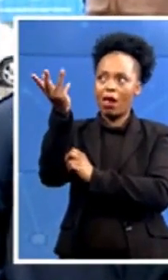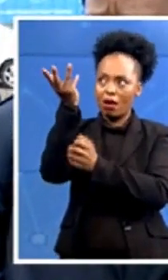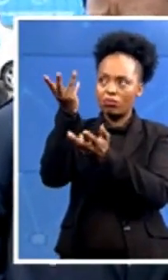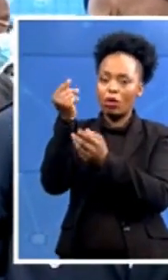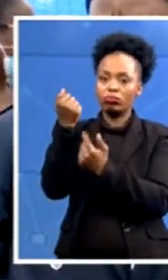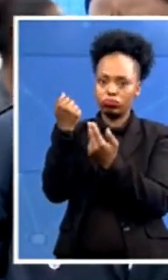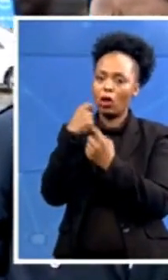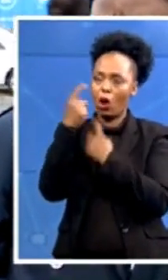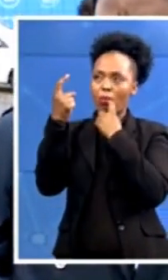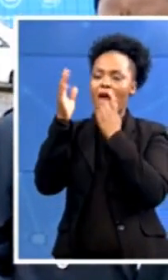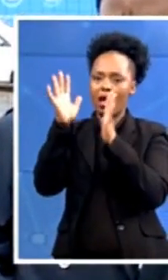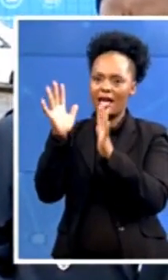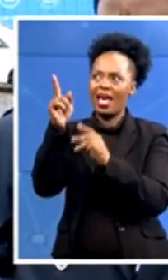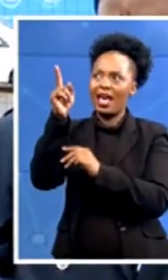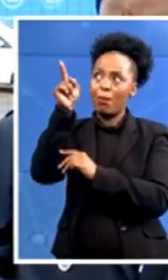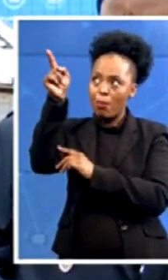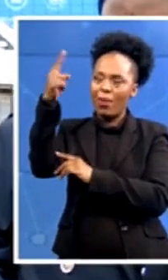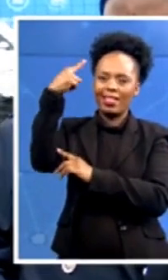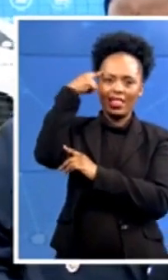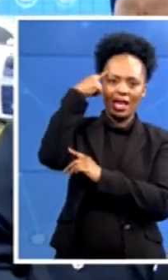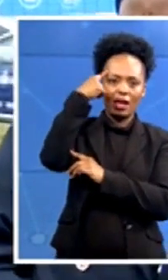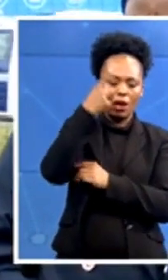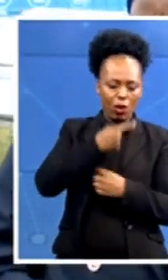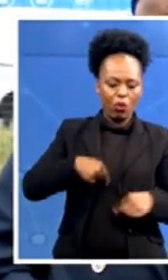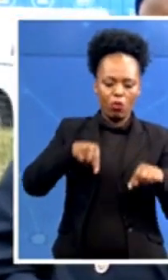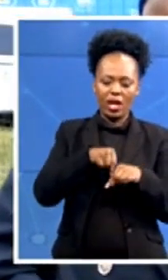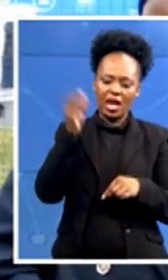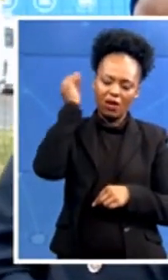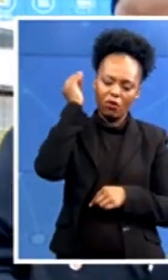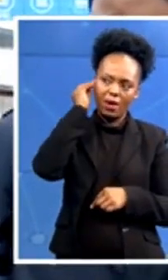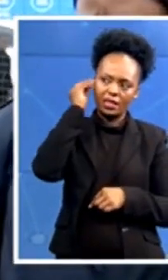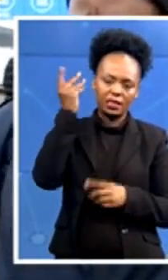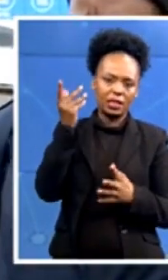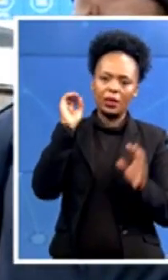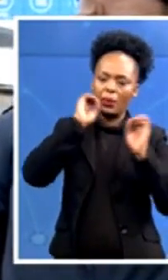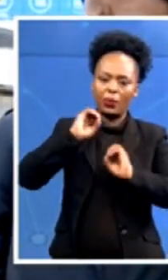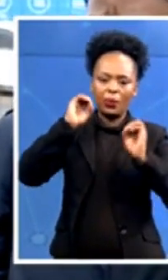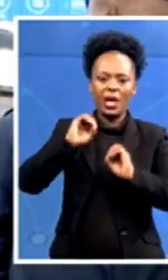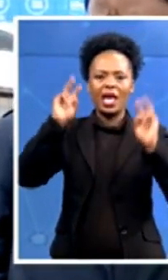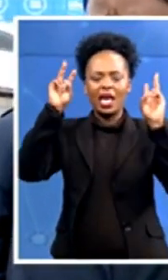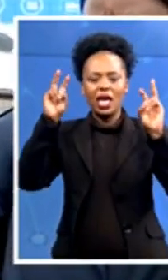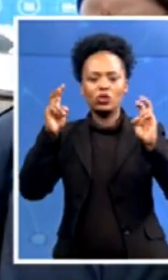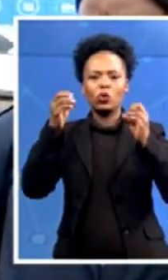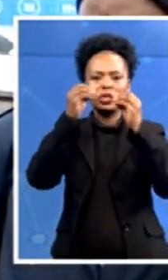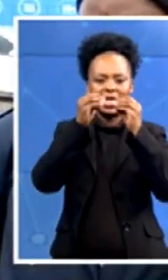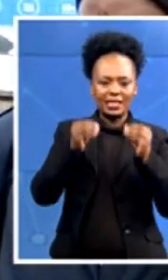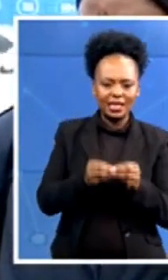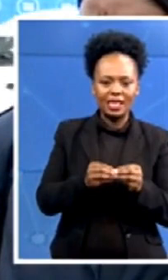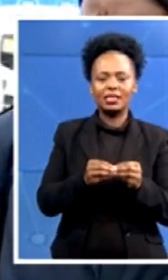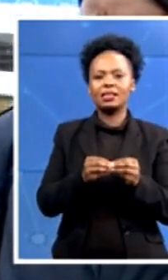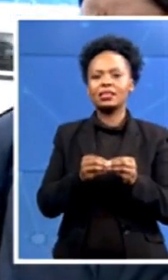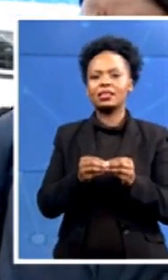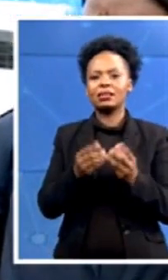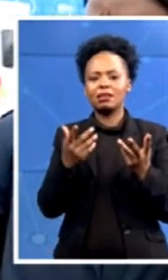we are not giving all the information about the COVID statistics, and they still believe